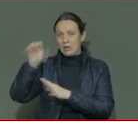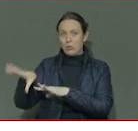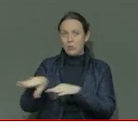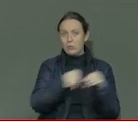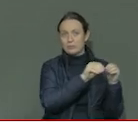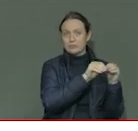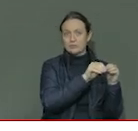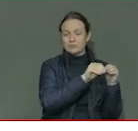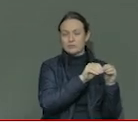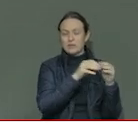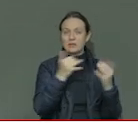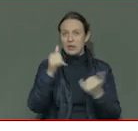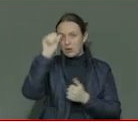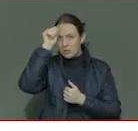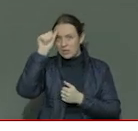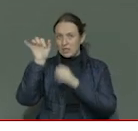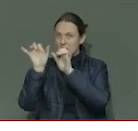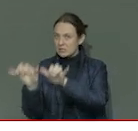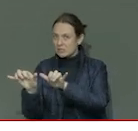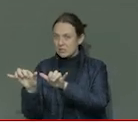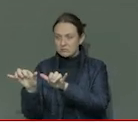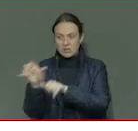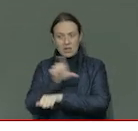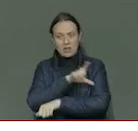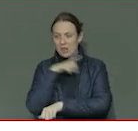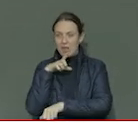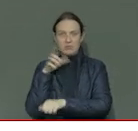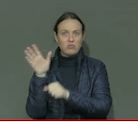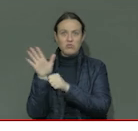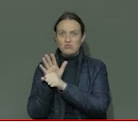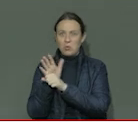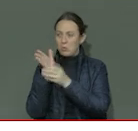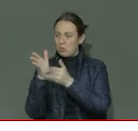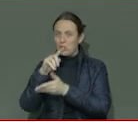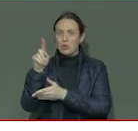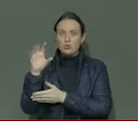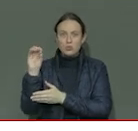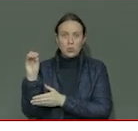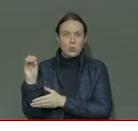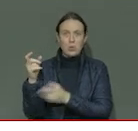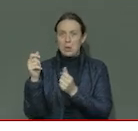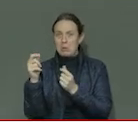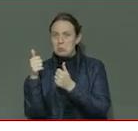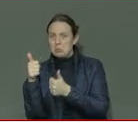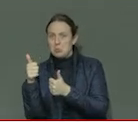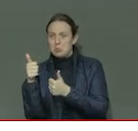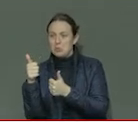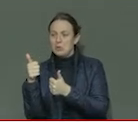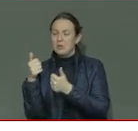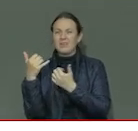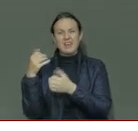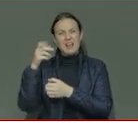up in India, they've been in India their entire life, they have a well-established zoo in India. Why did Pi's